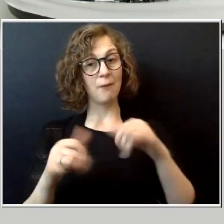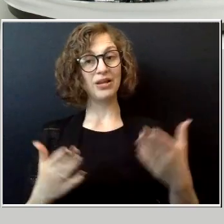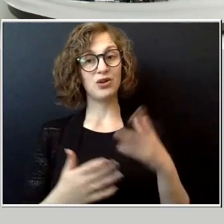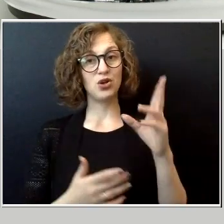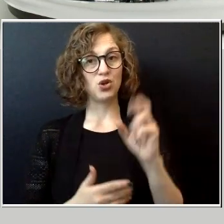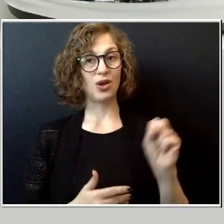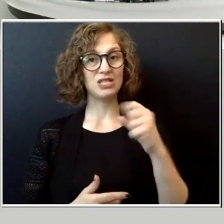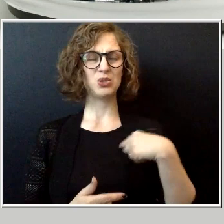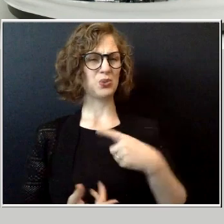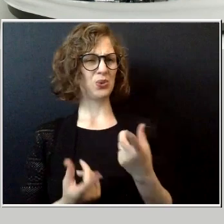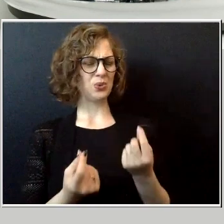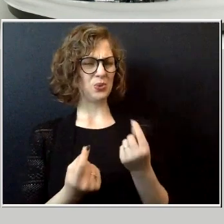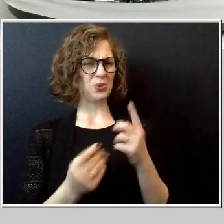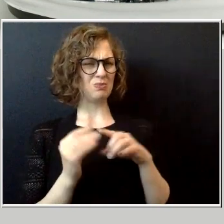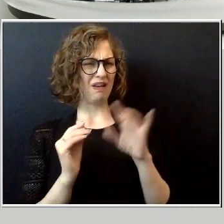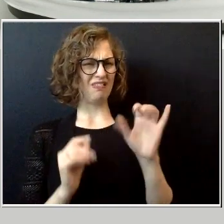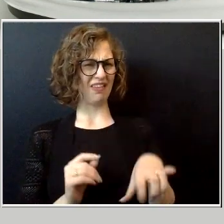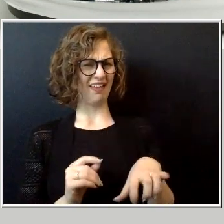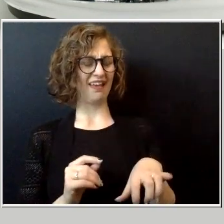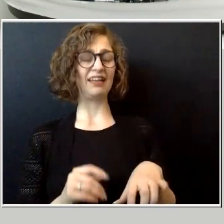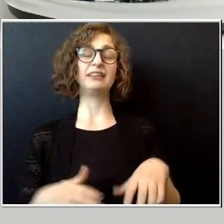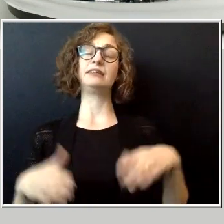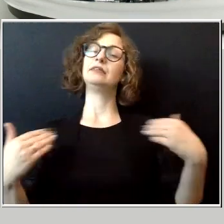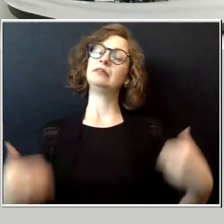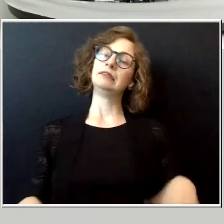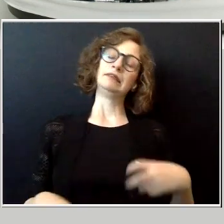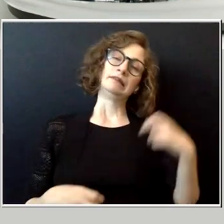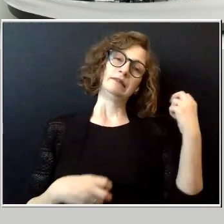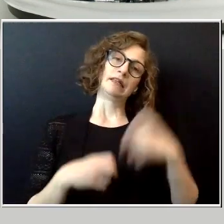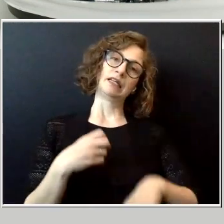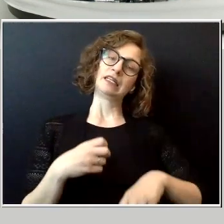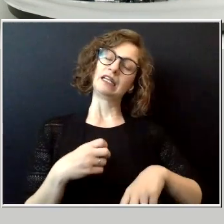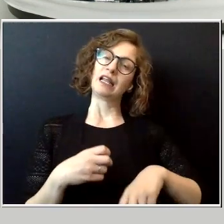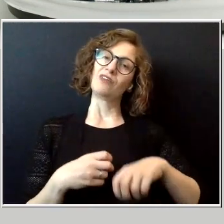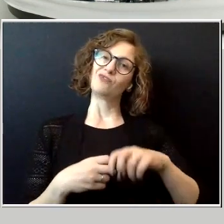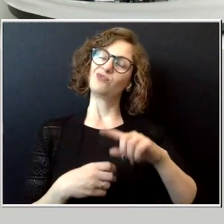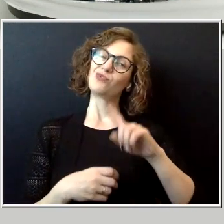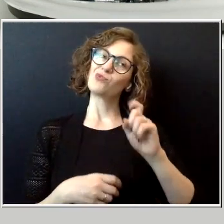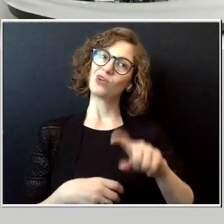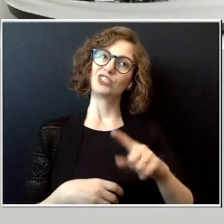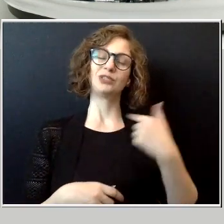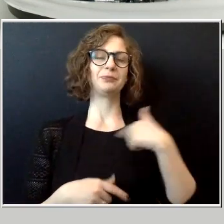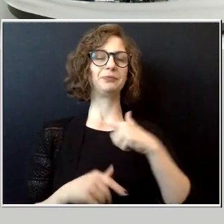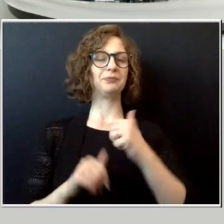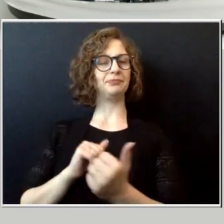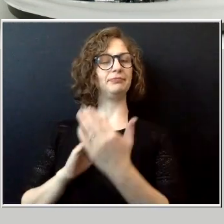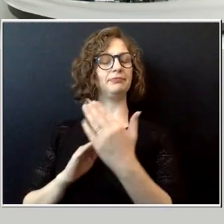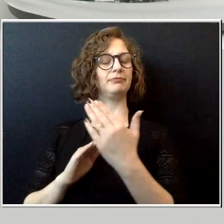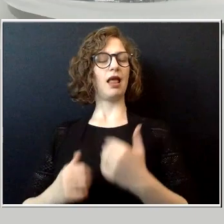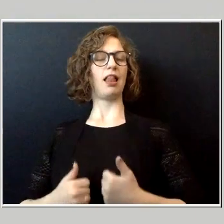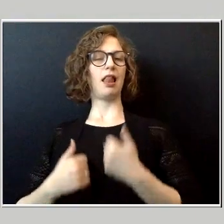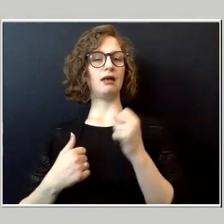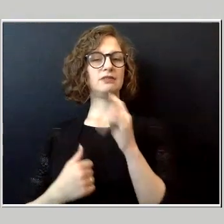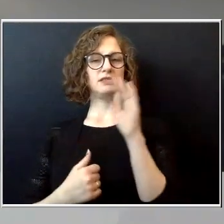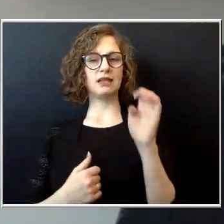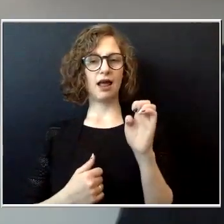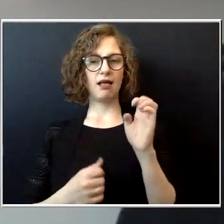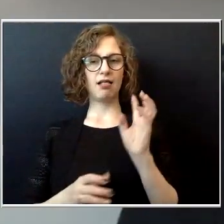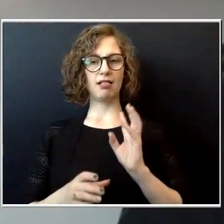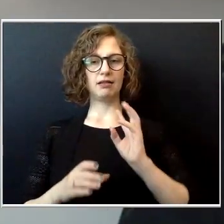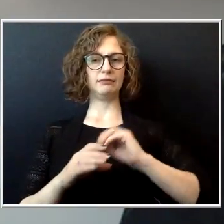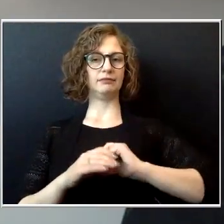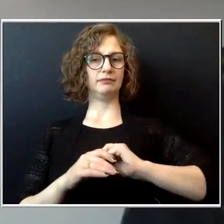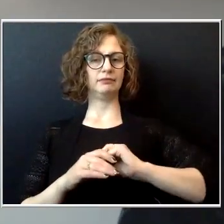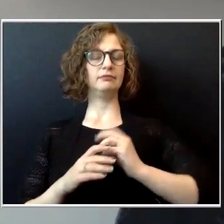Well, it's a tough question, right? We've been trying to approach this from a lifestyle intervention point of view, and in a clinical setting that's